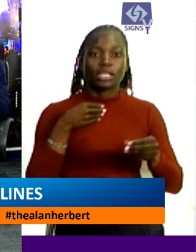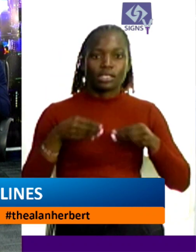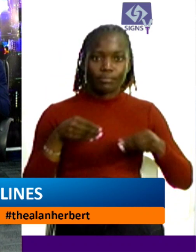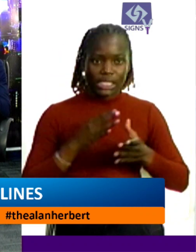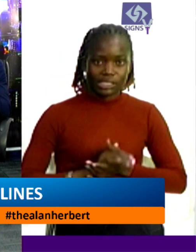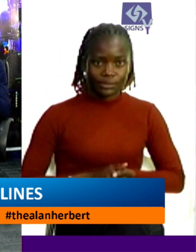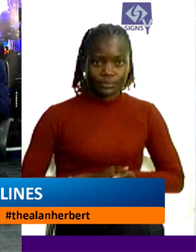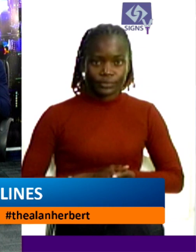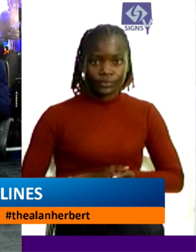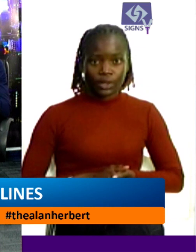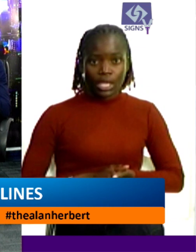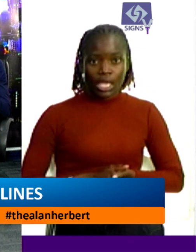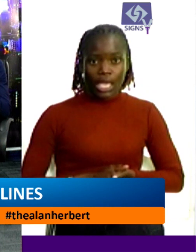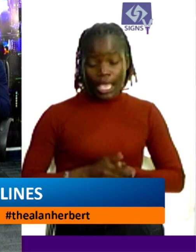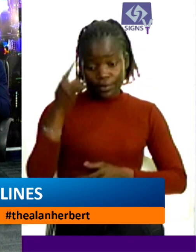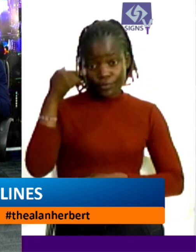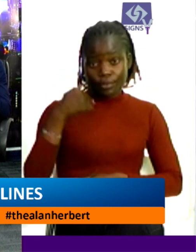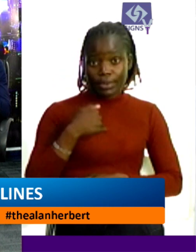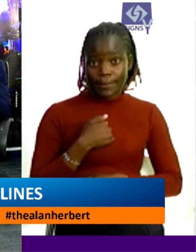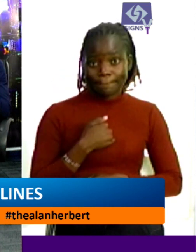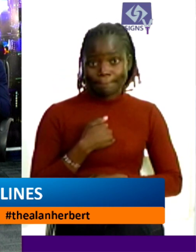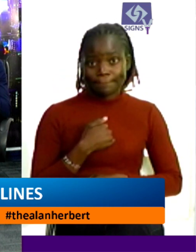disabilities. And for me,